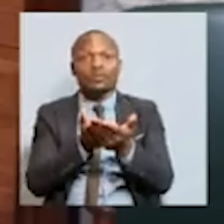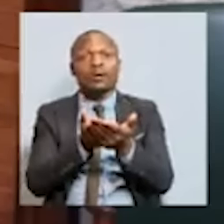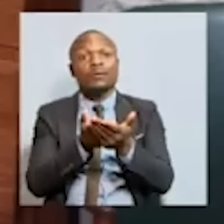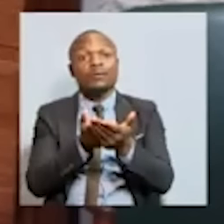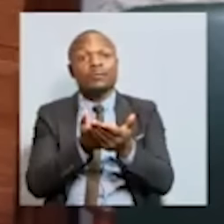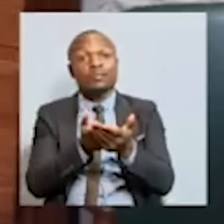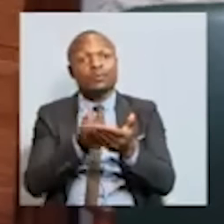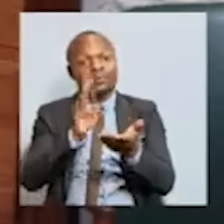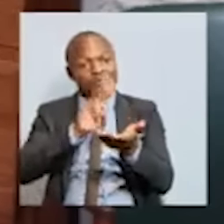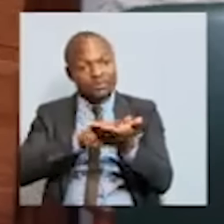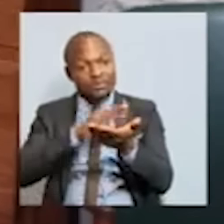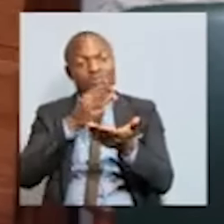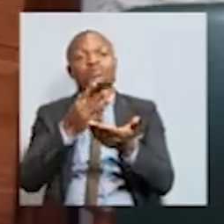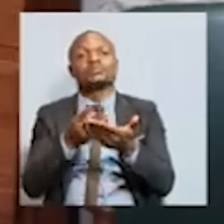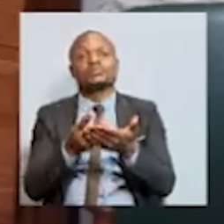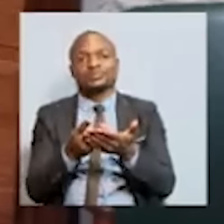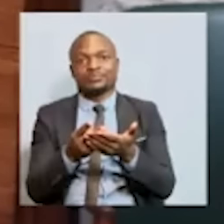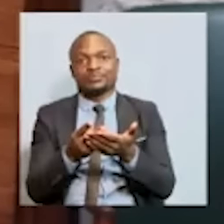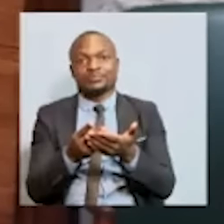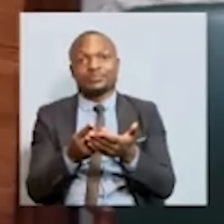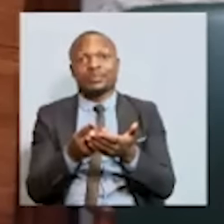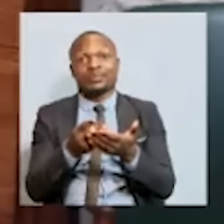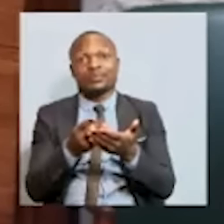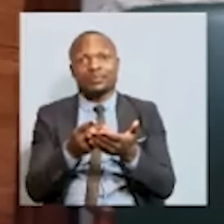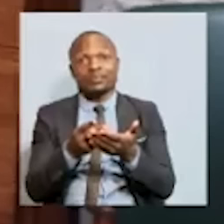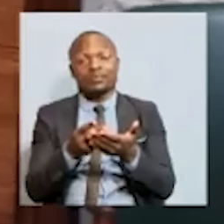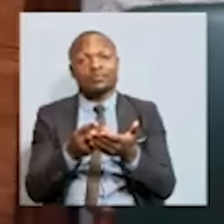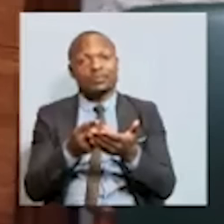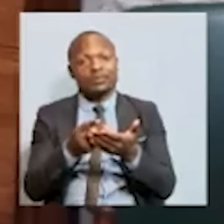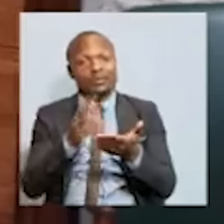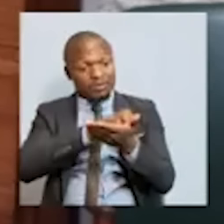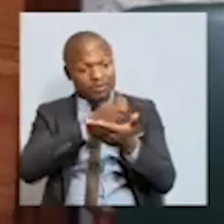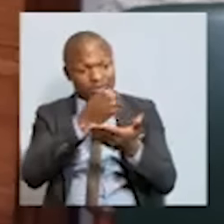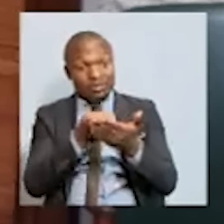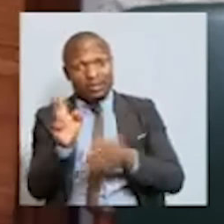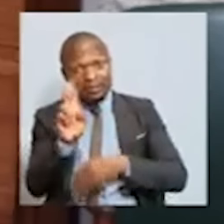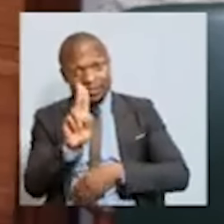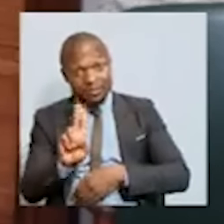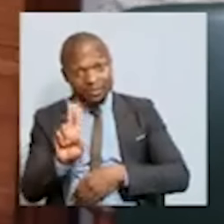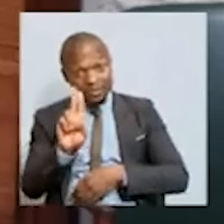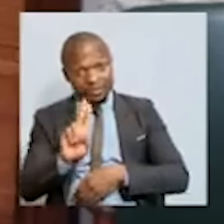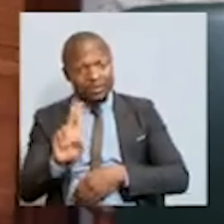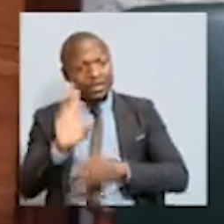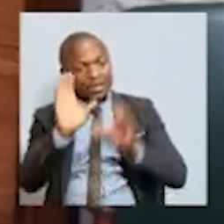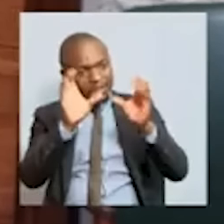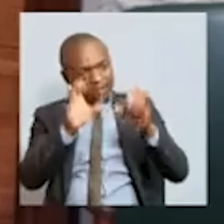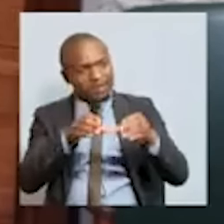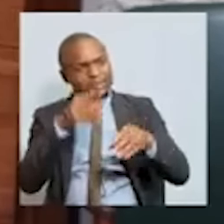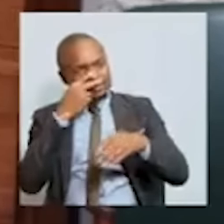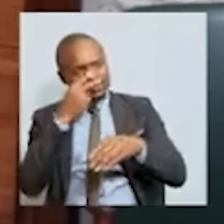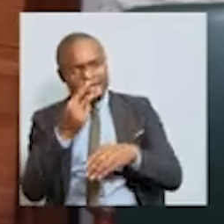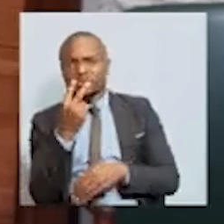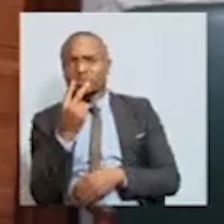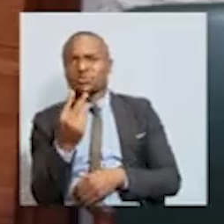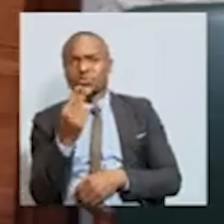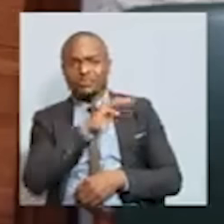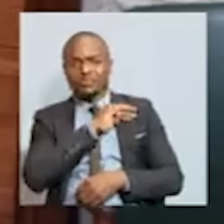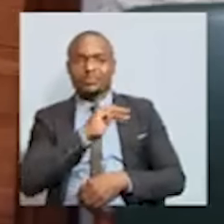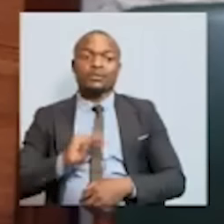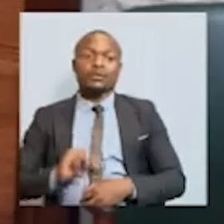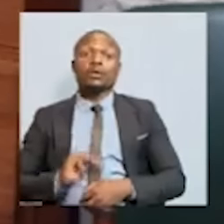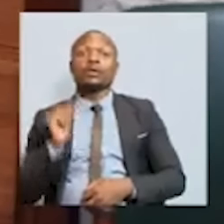and the witnesses. From the evidence adduced, the committee observed that the two members